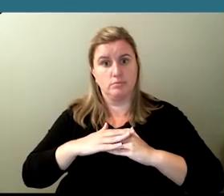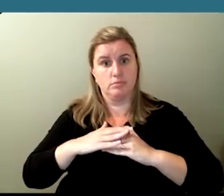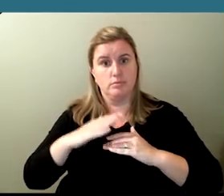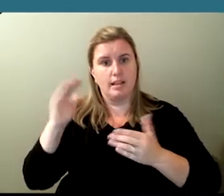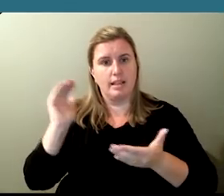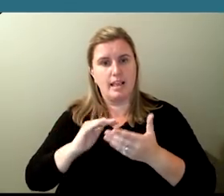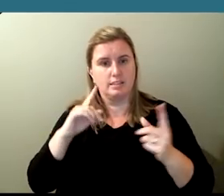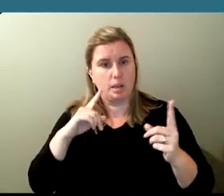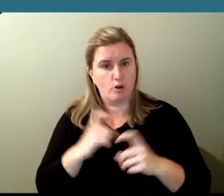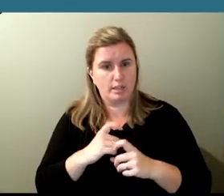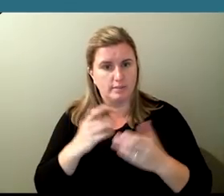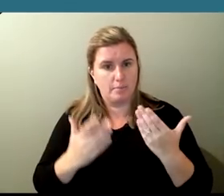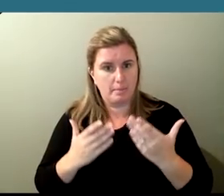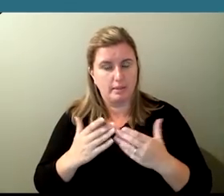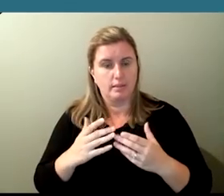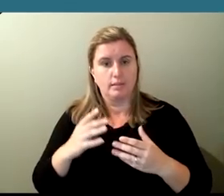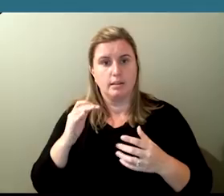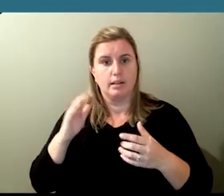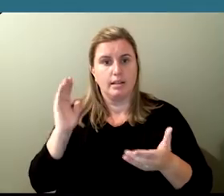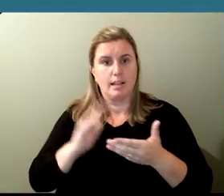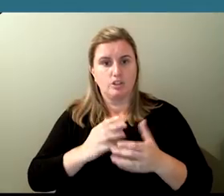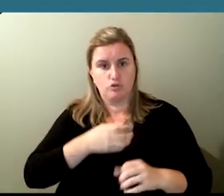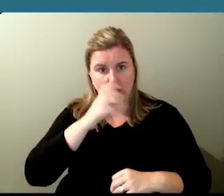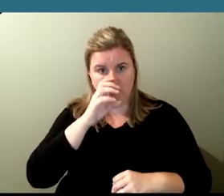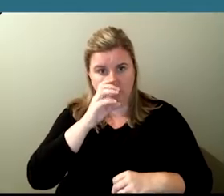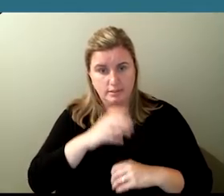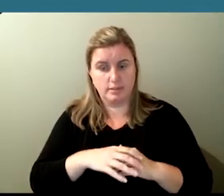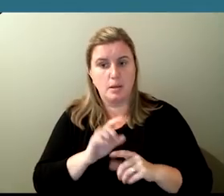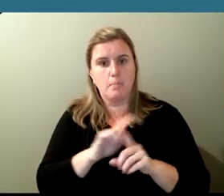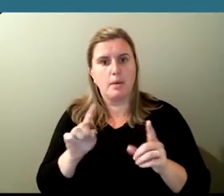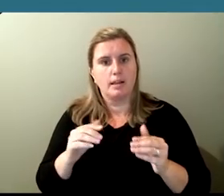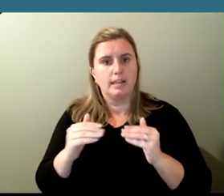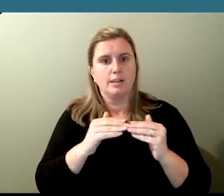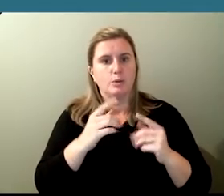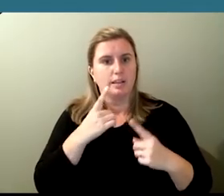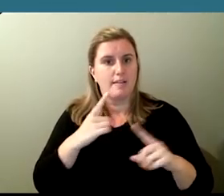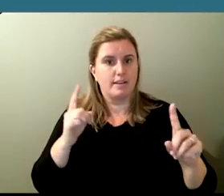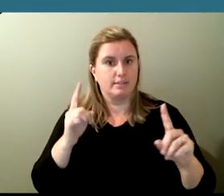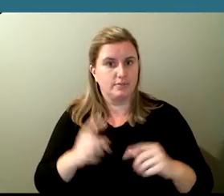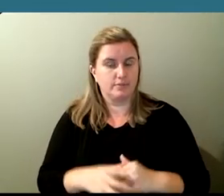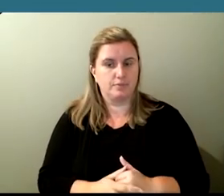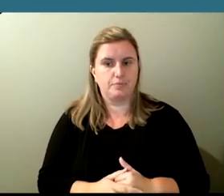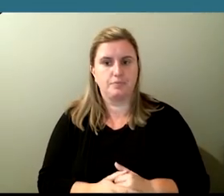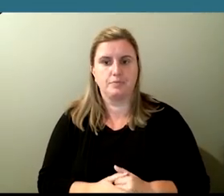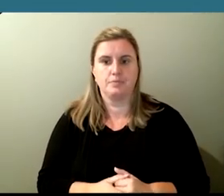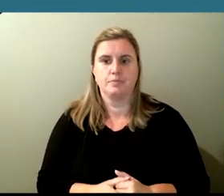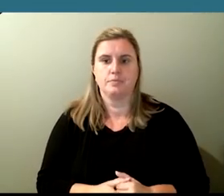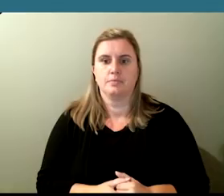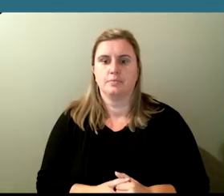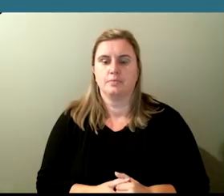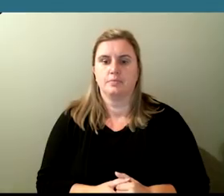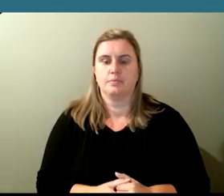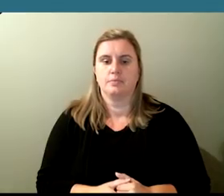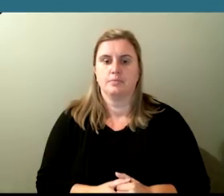comprehensive, less rigorous, but it's equally effective, and